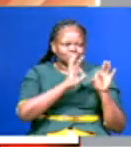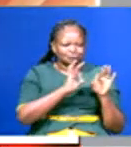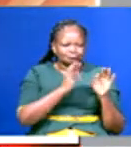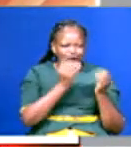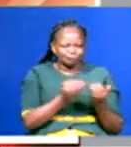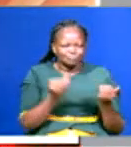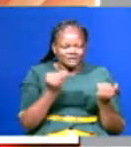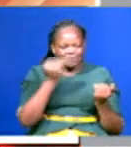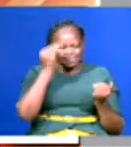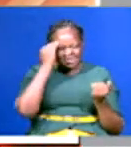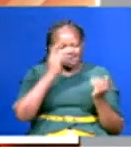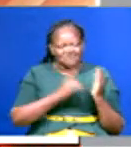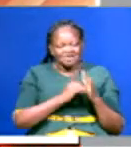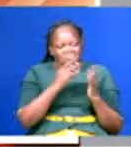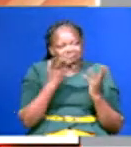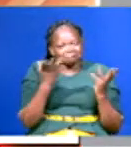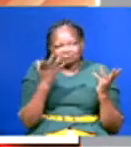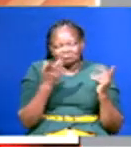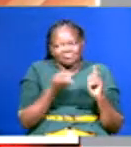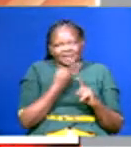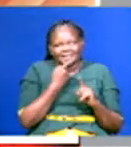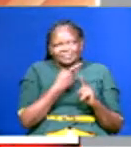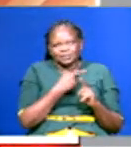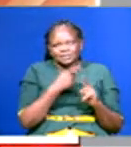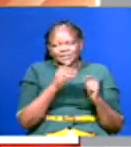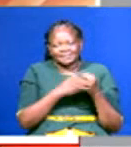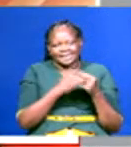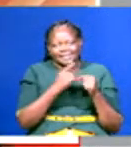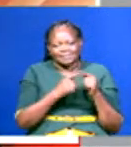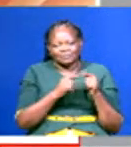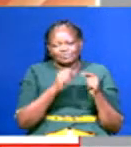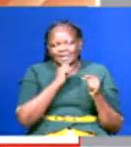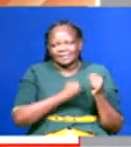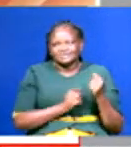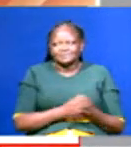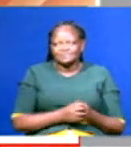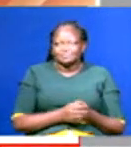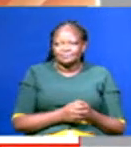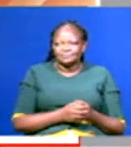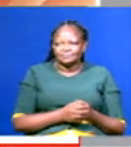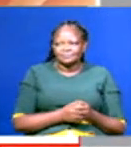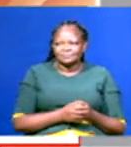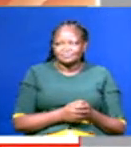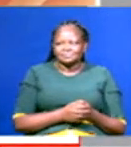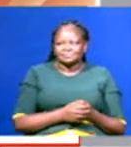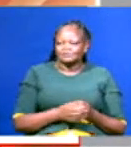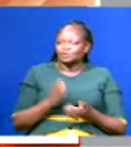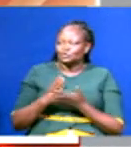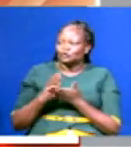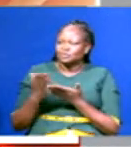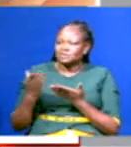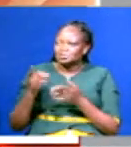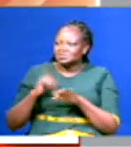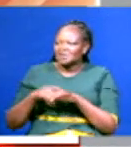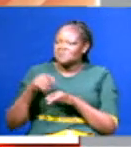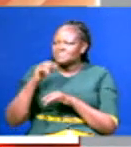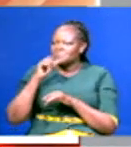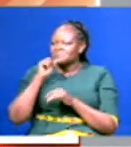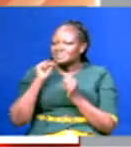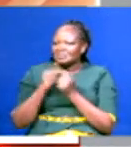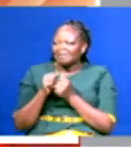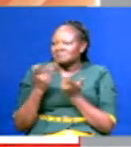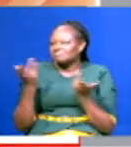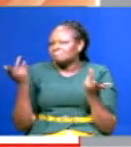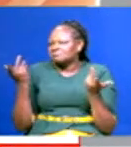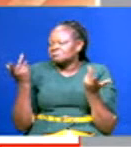brain develops, I don't know, between the first 9 years of actually, if you don't develop their character by the age of 10, you don't have a child anymore. Mm. Yeah.